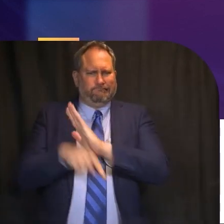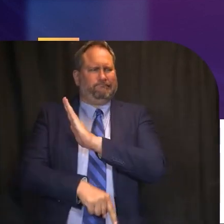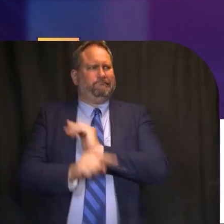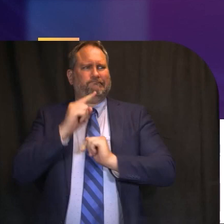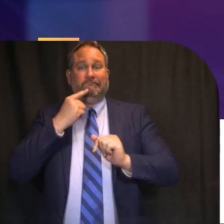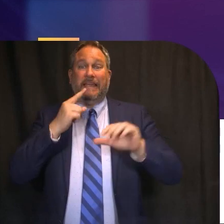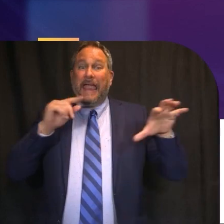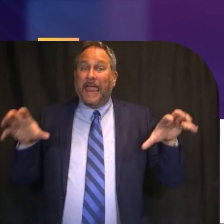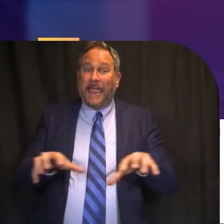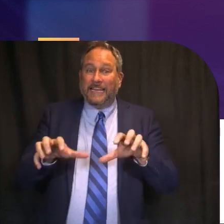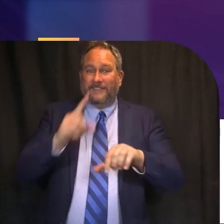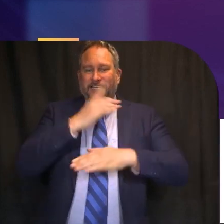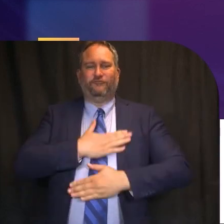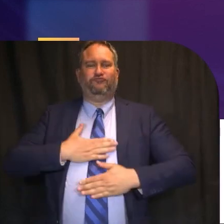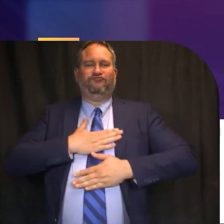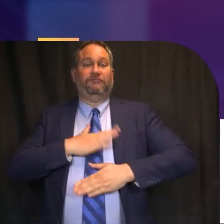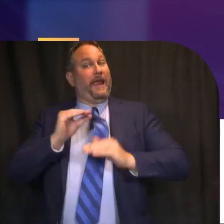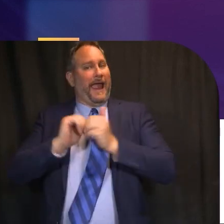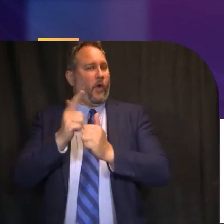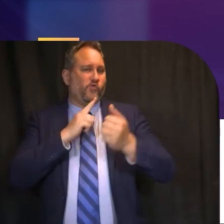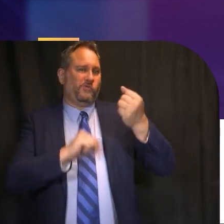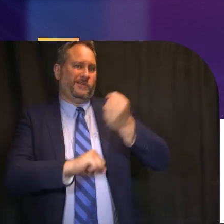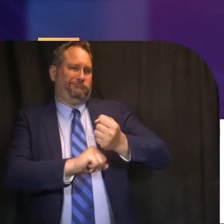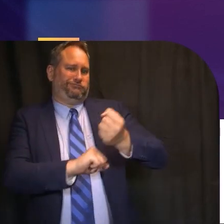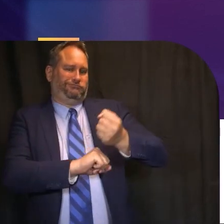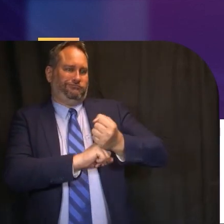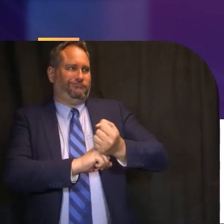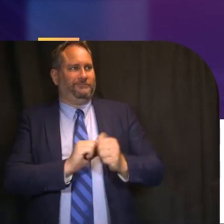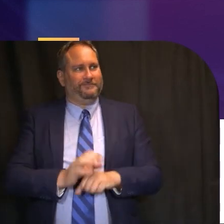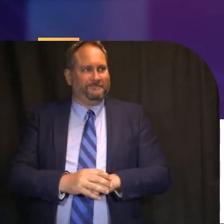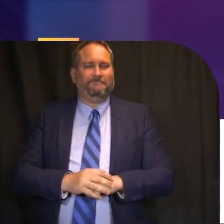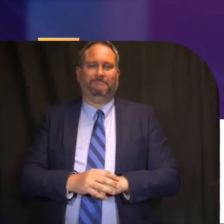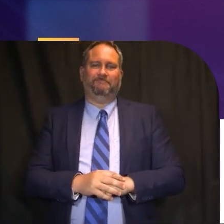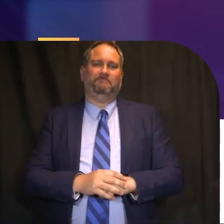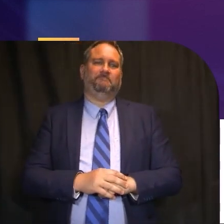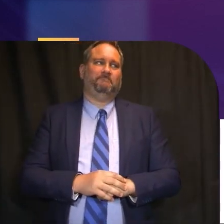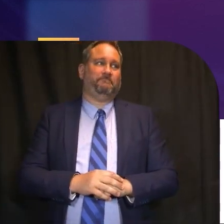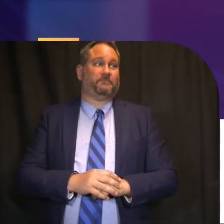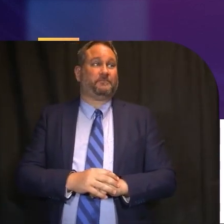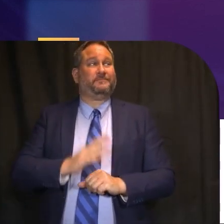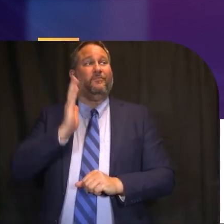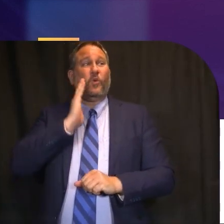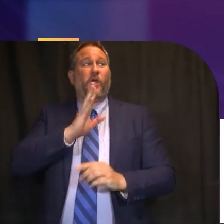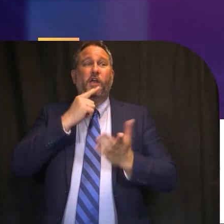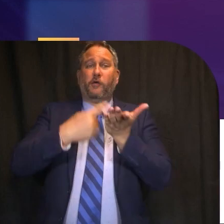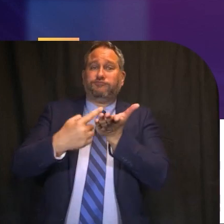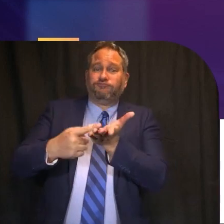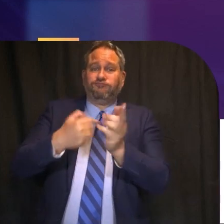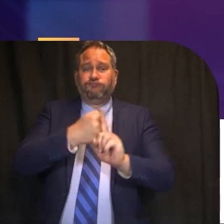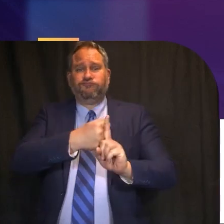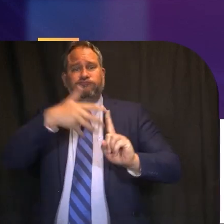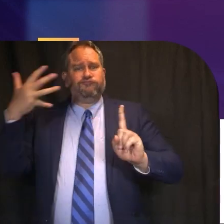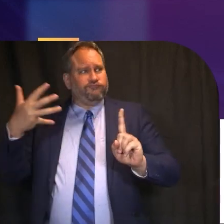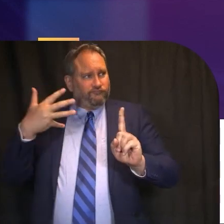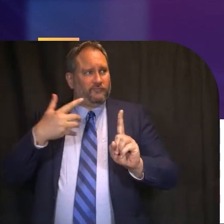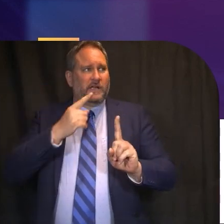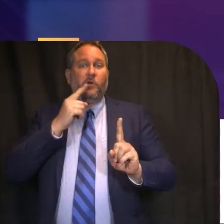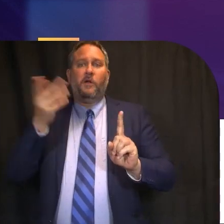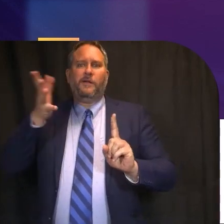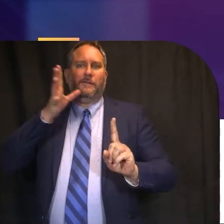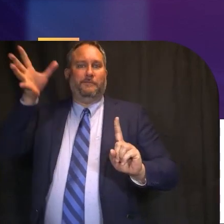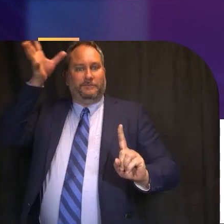detail food allergy specifics and what conversations to have with their kids. FAIR is eager to share Food Friendly and supply